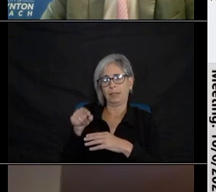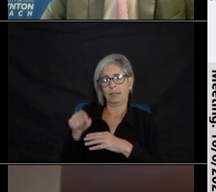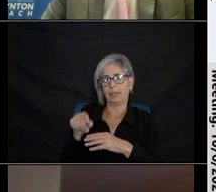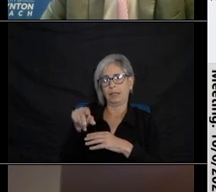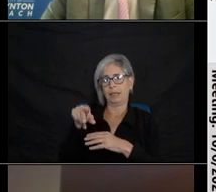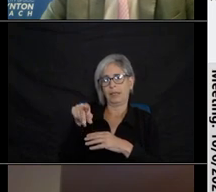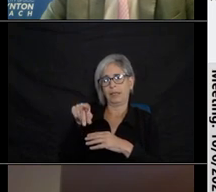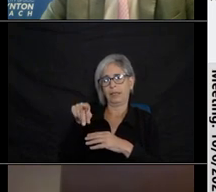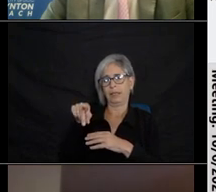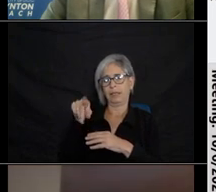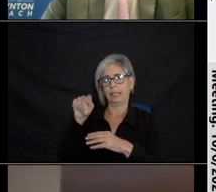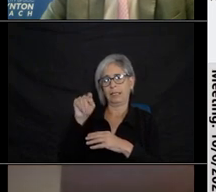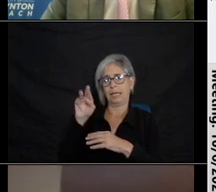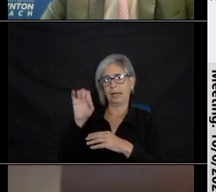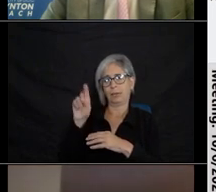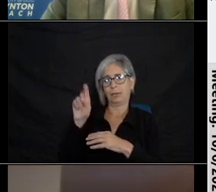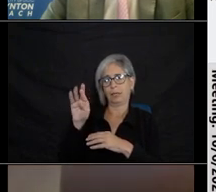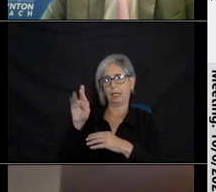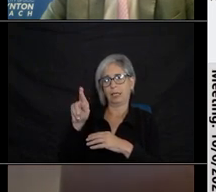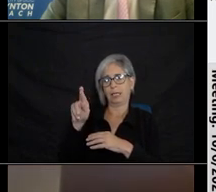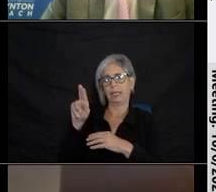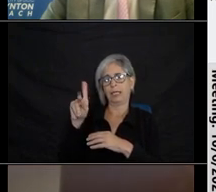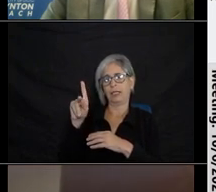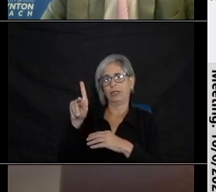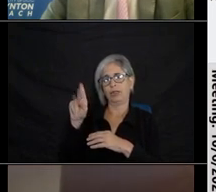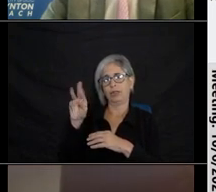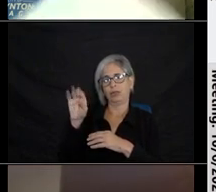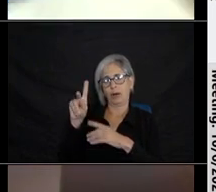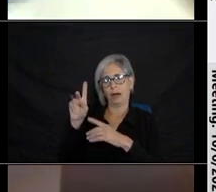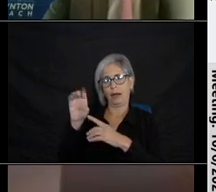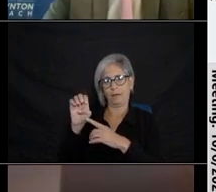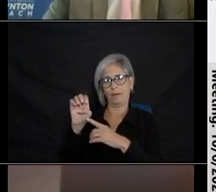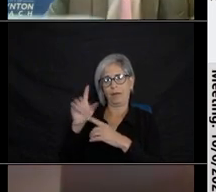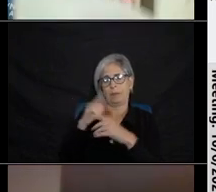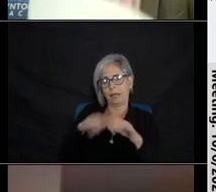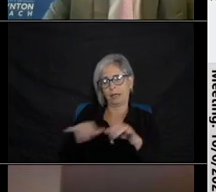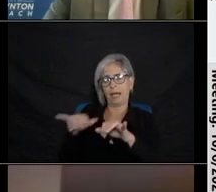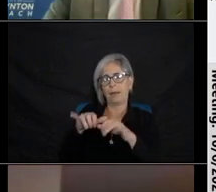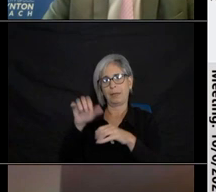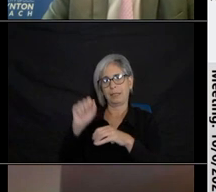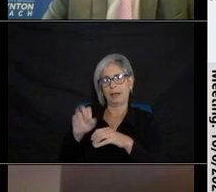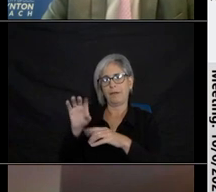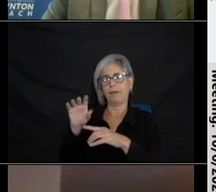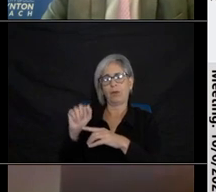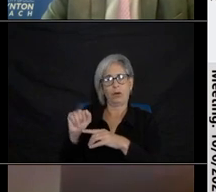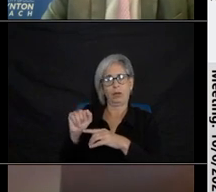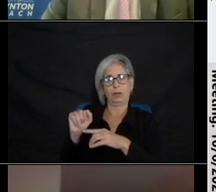Drive may be affected under certain conditions, such as major rain event, very common in South Florida.